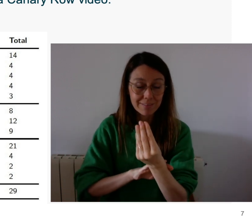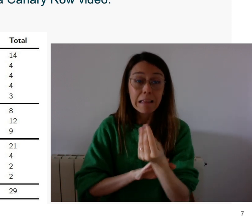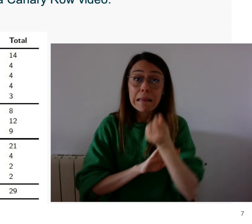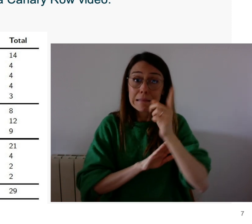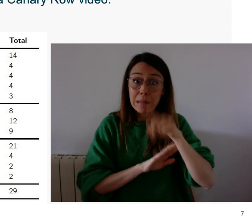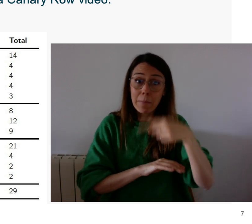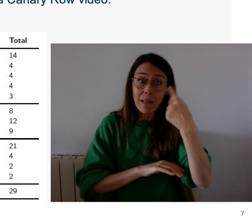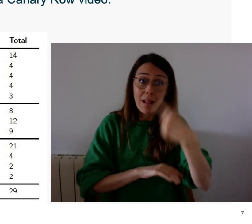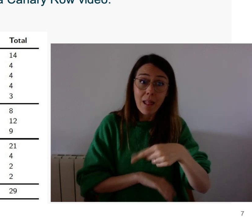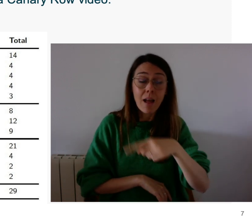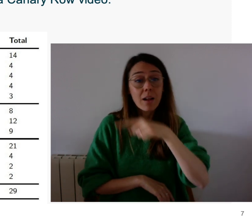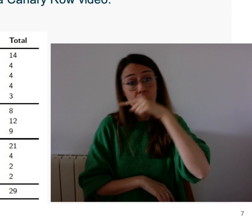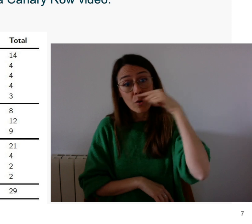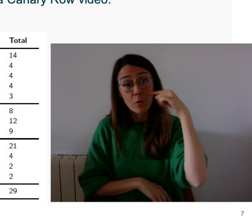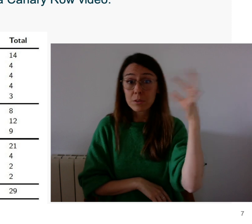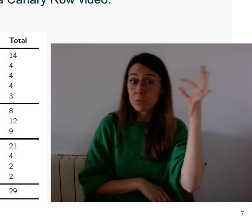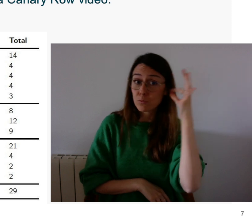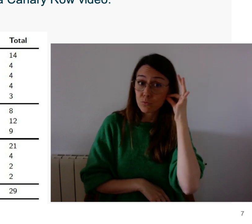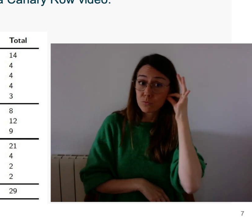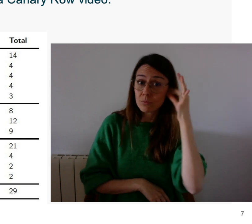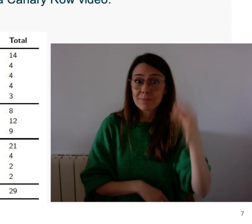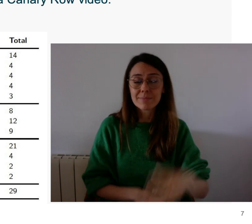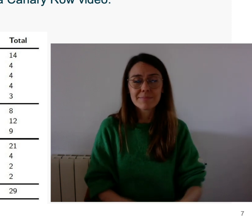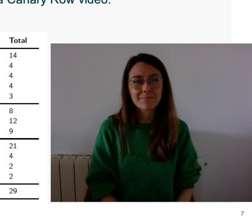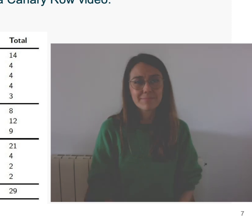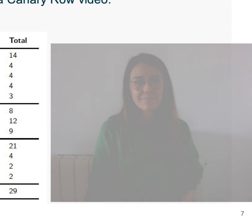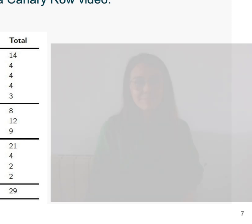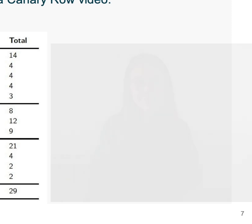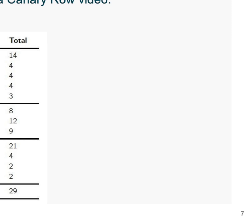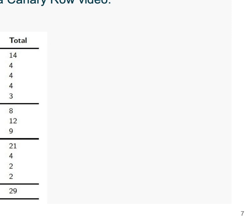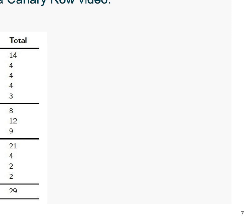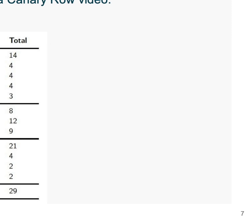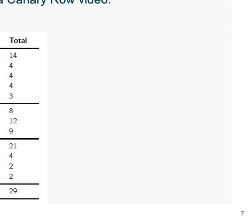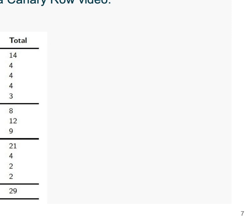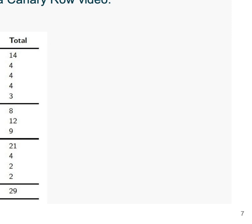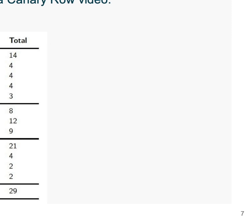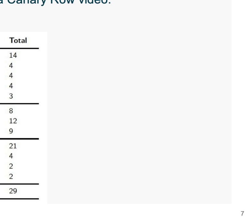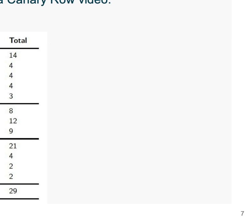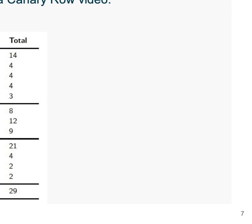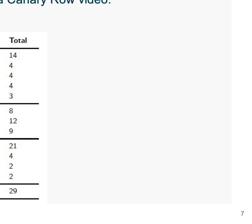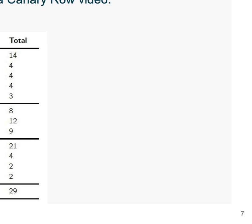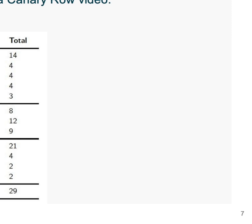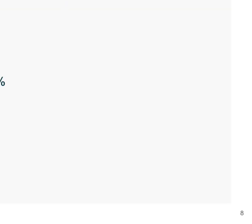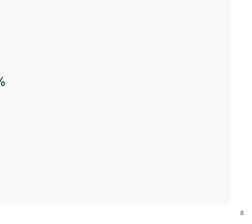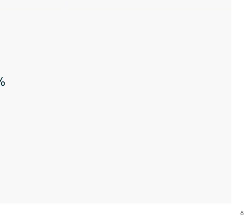both female and male signers.